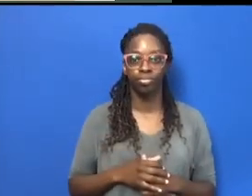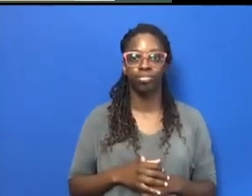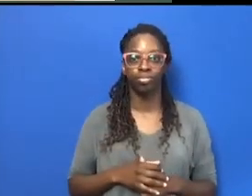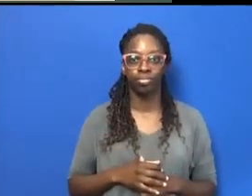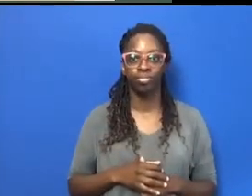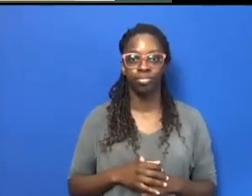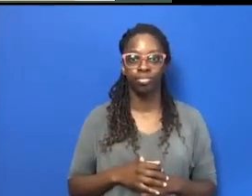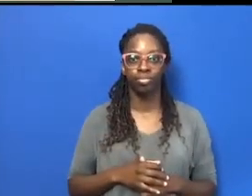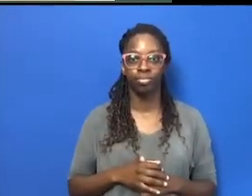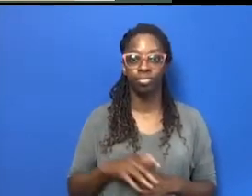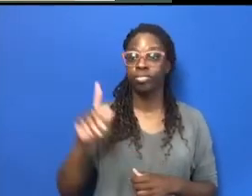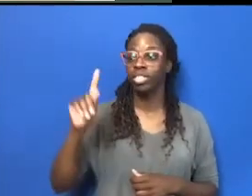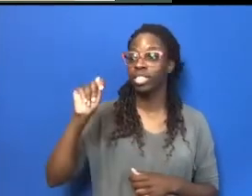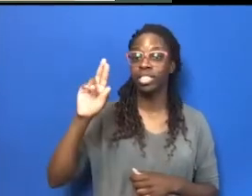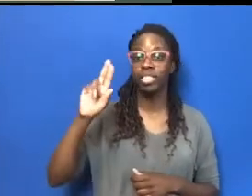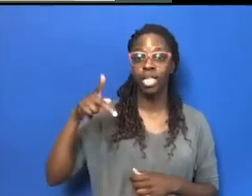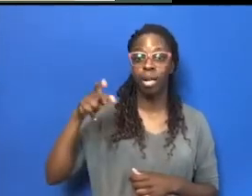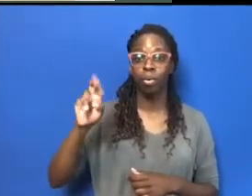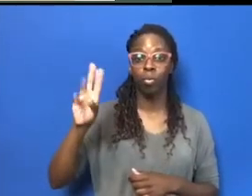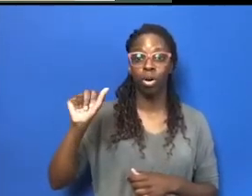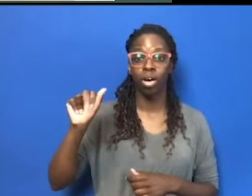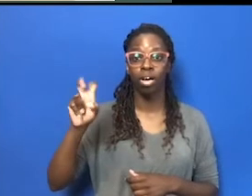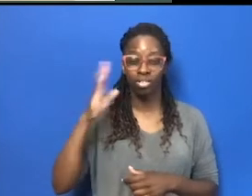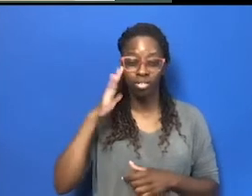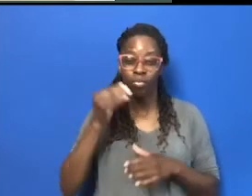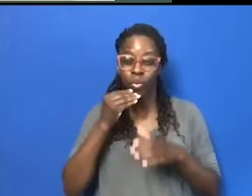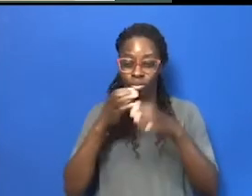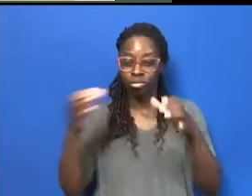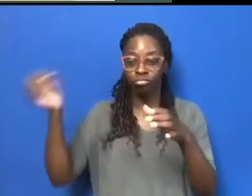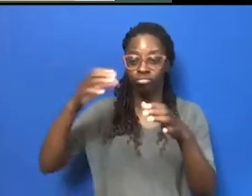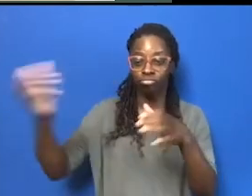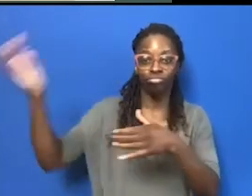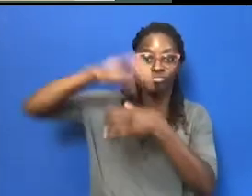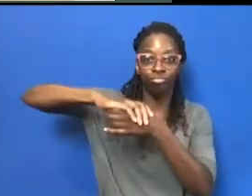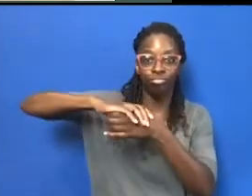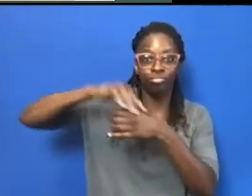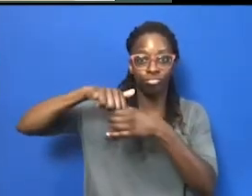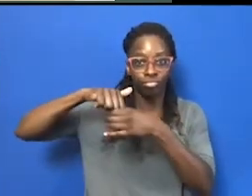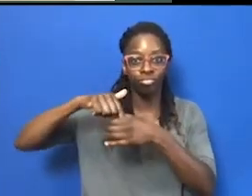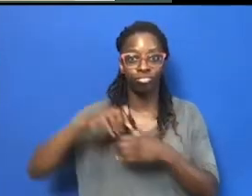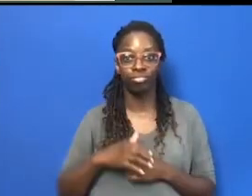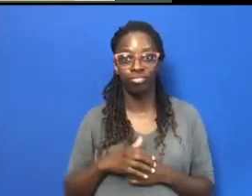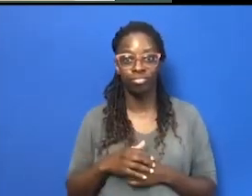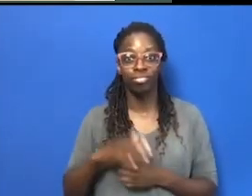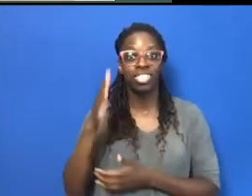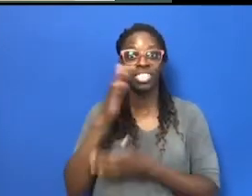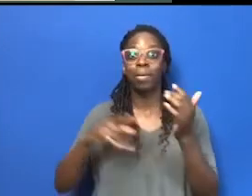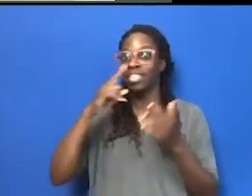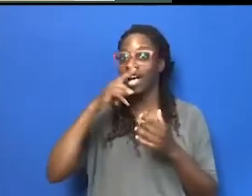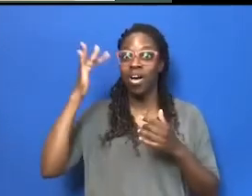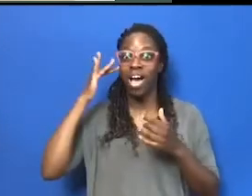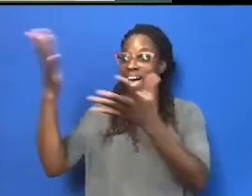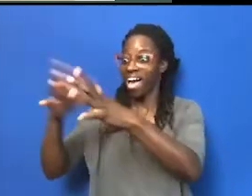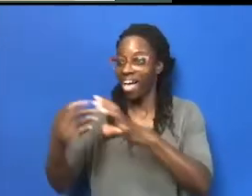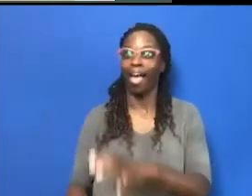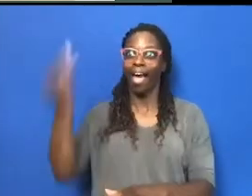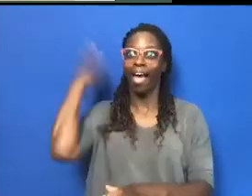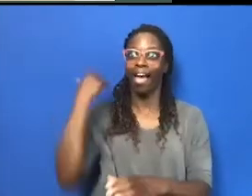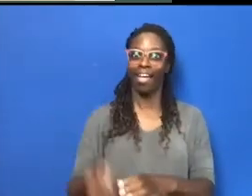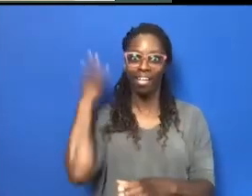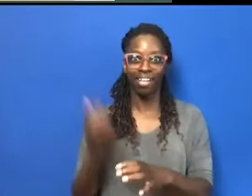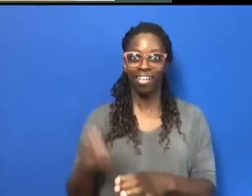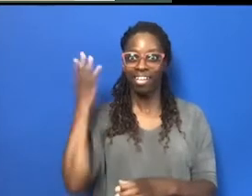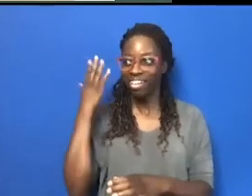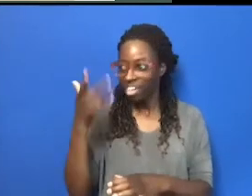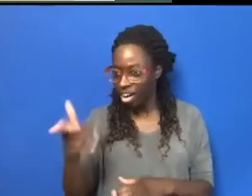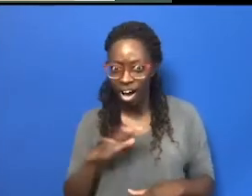over and opens your Tupperware drawer and spills them all over, sometimes that can be a frustrating experience, but really you could use it instead as a time to look at